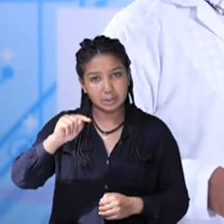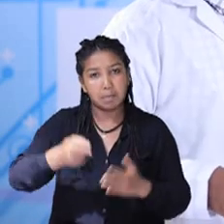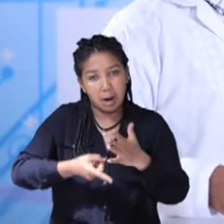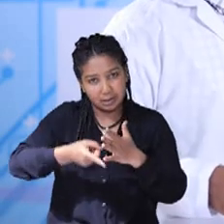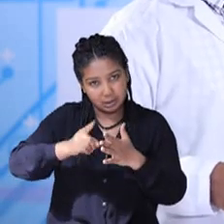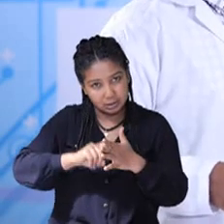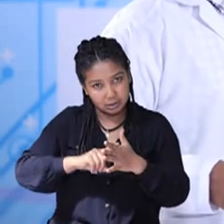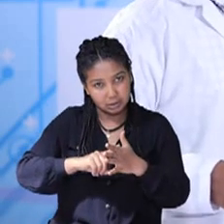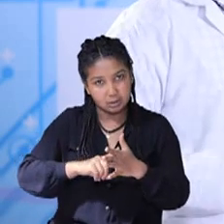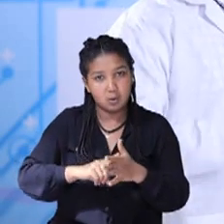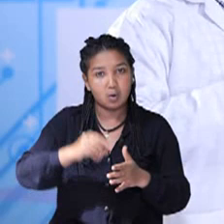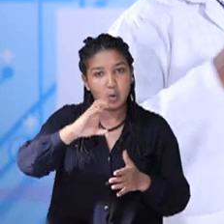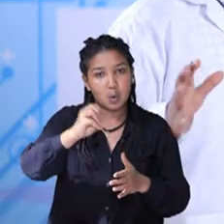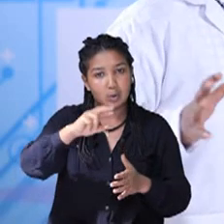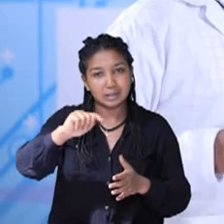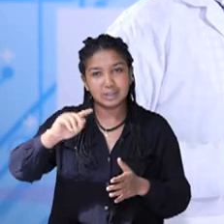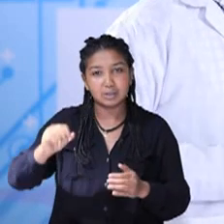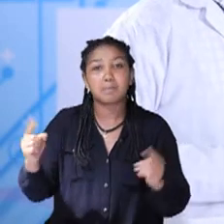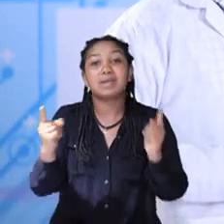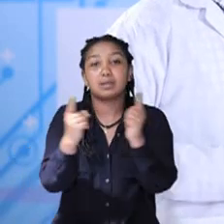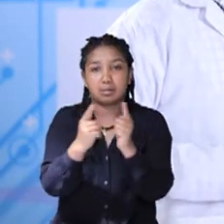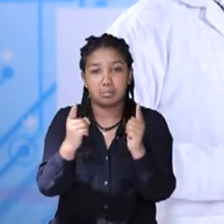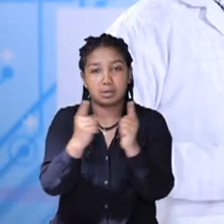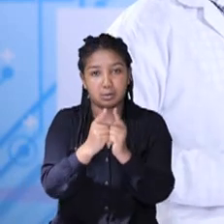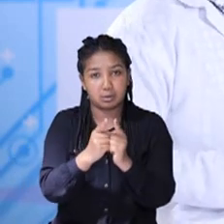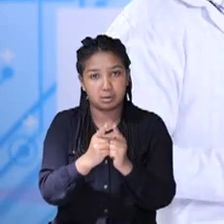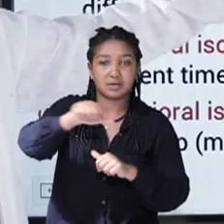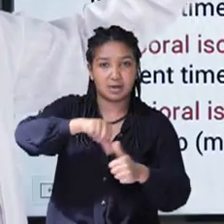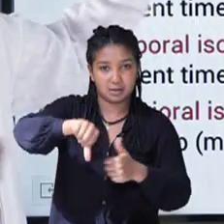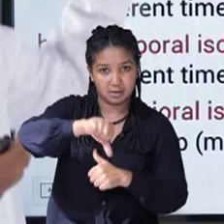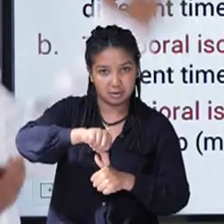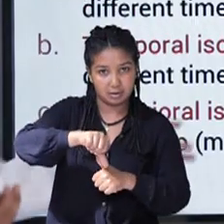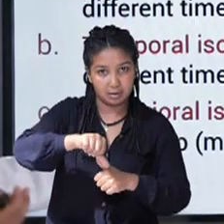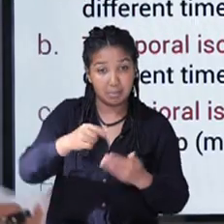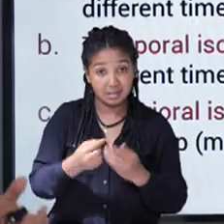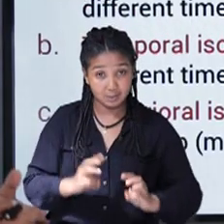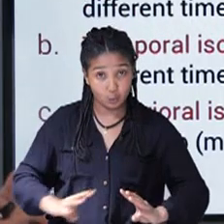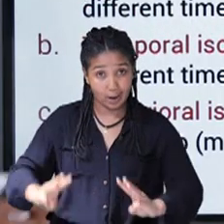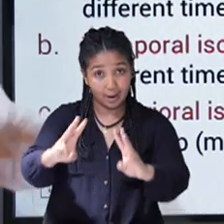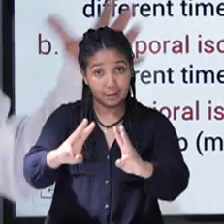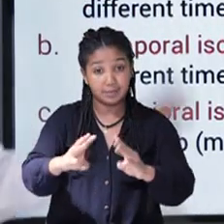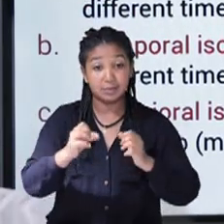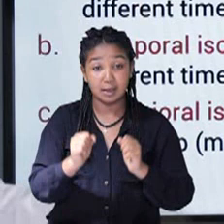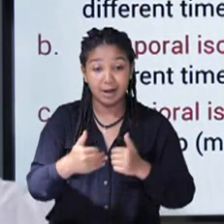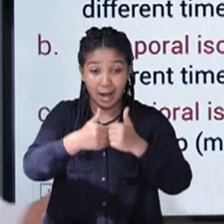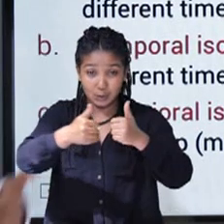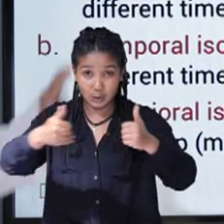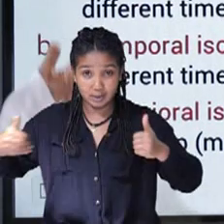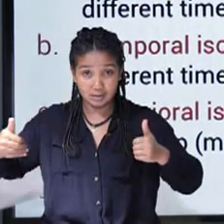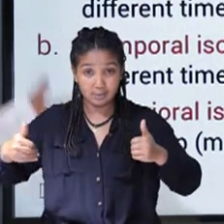patterns. Courtship means mating behavior. So by this way, they can